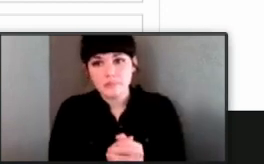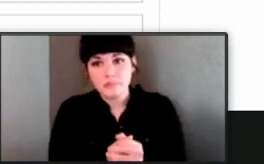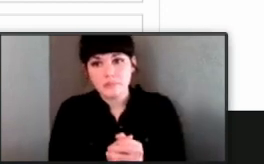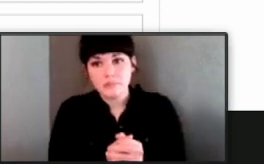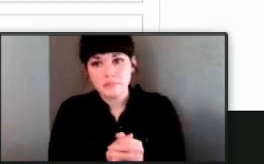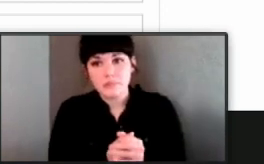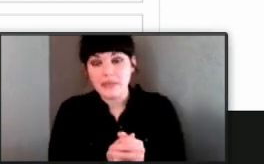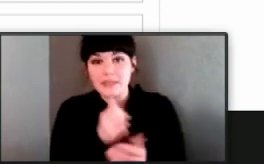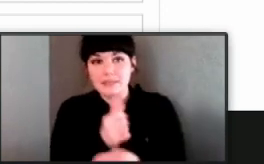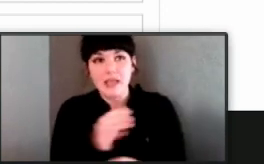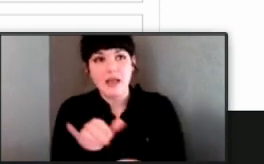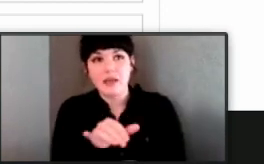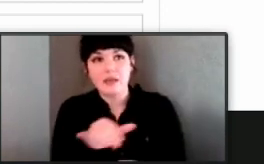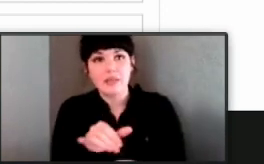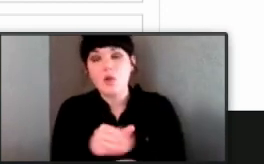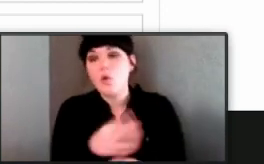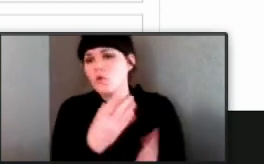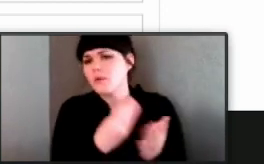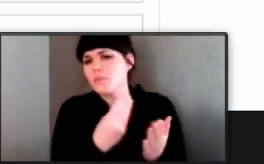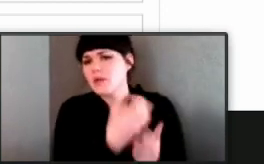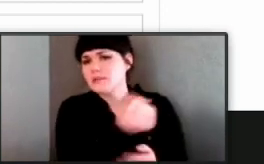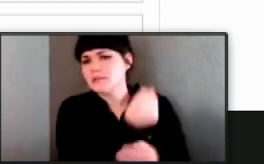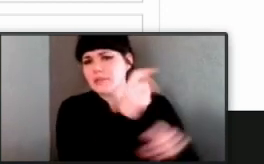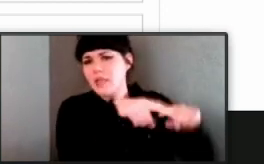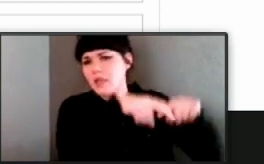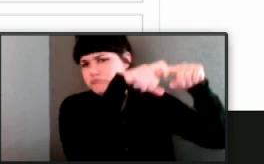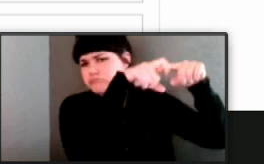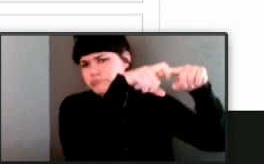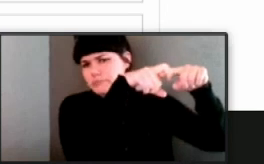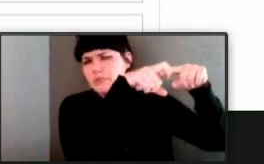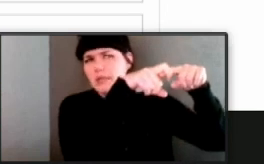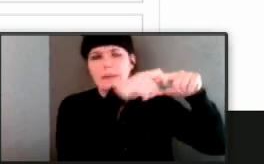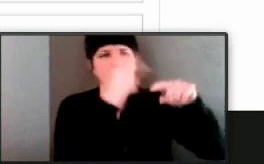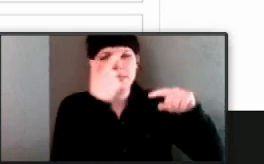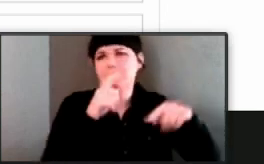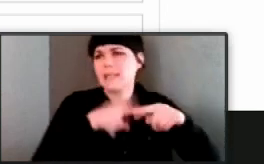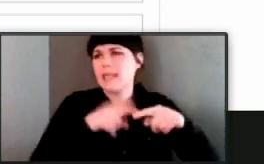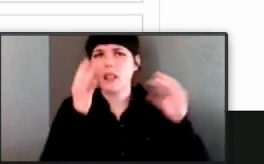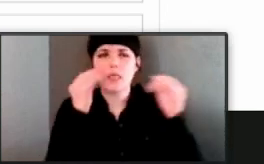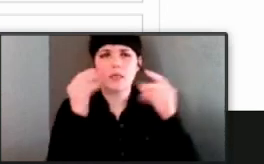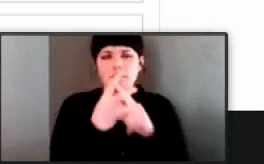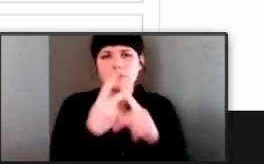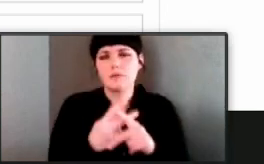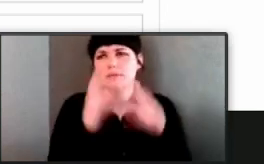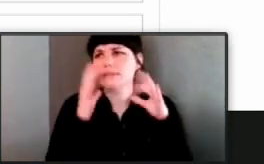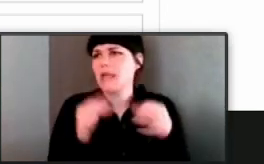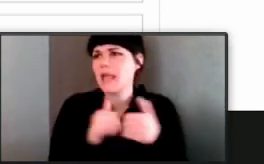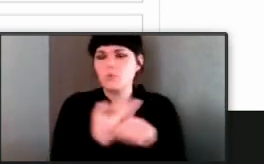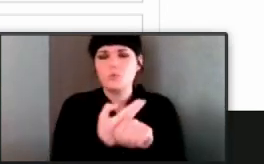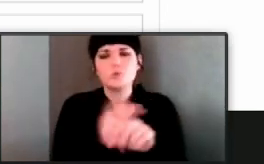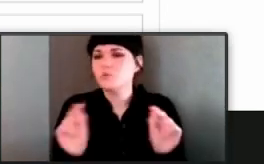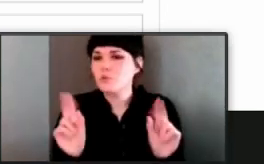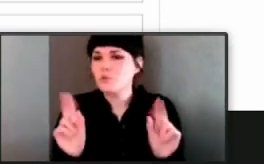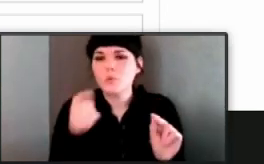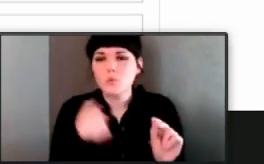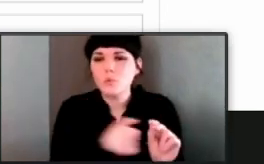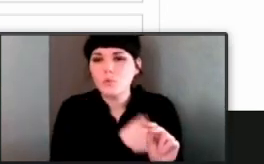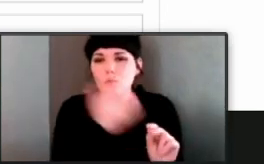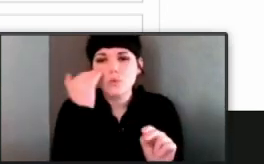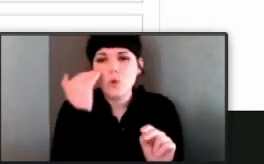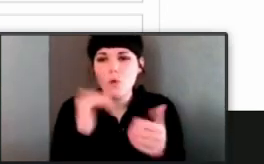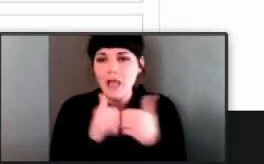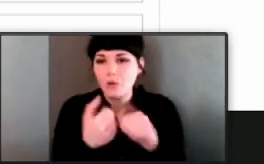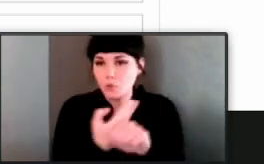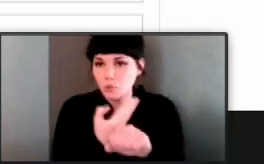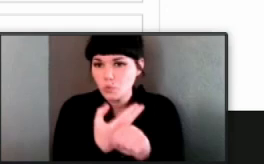accountable or has a method and a reason for how it should be spent. Those plans are there. Our principals, our superintendents,